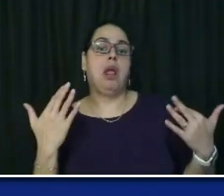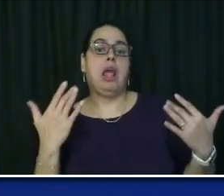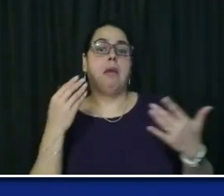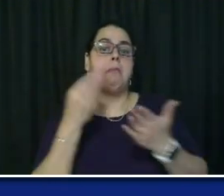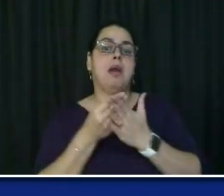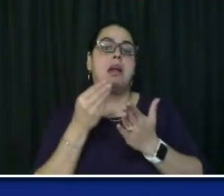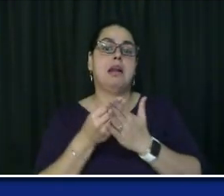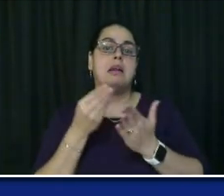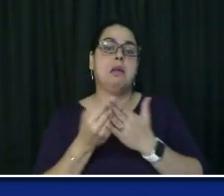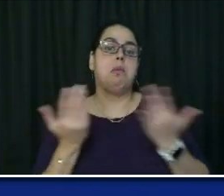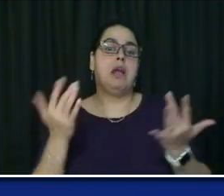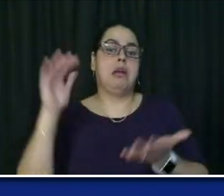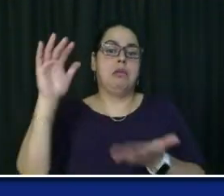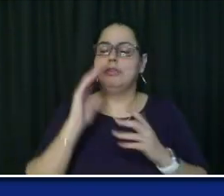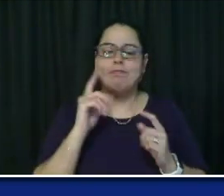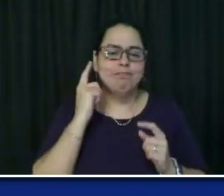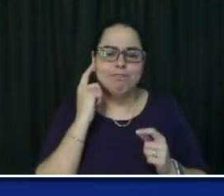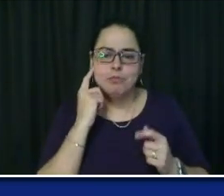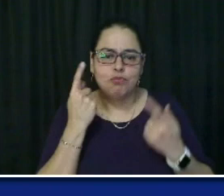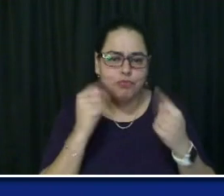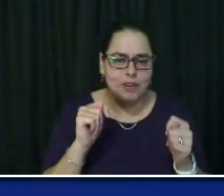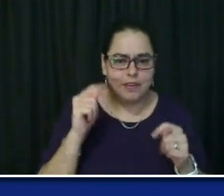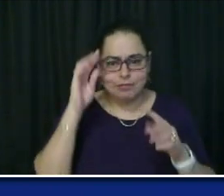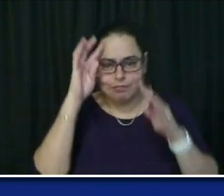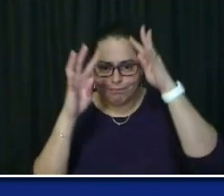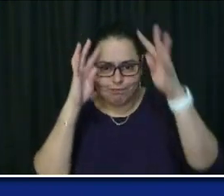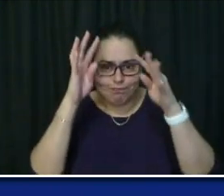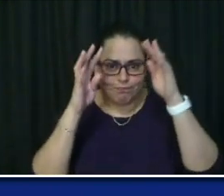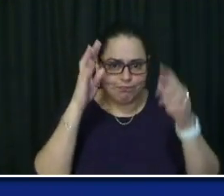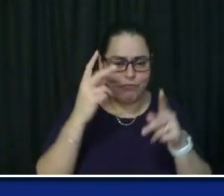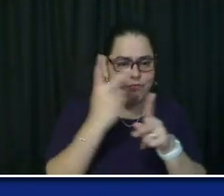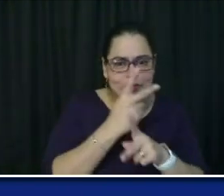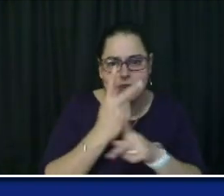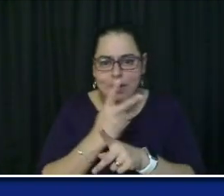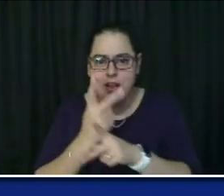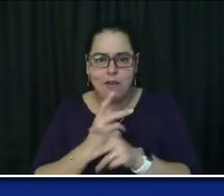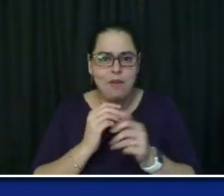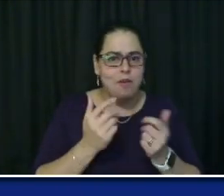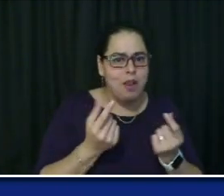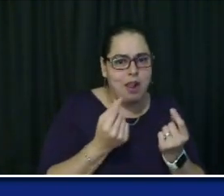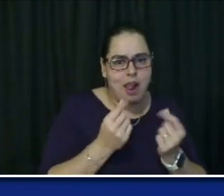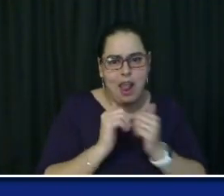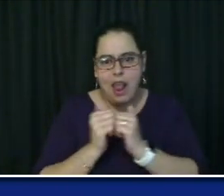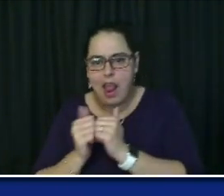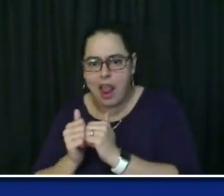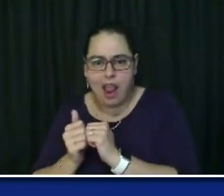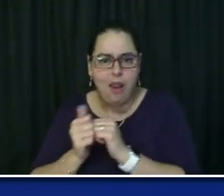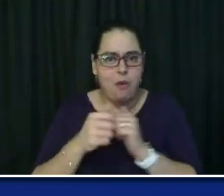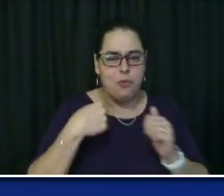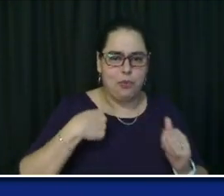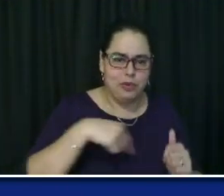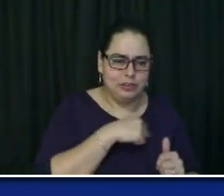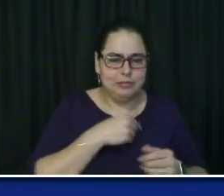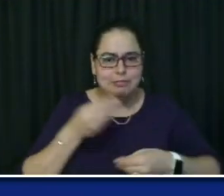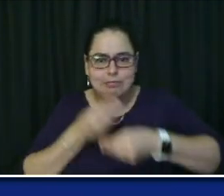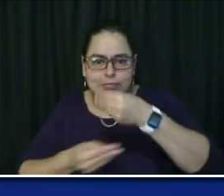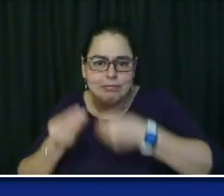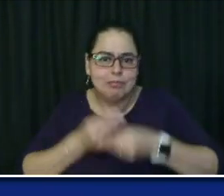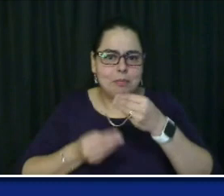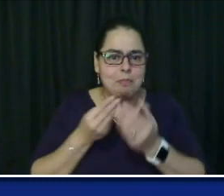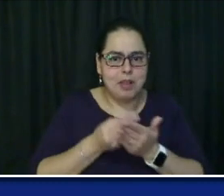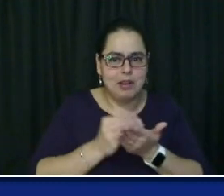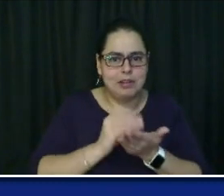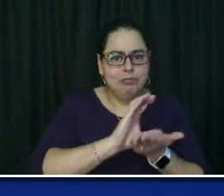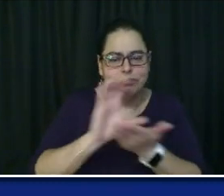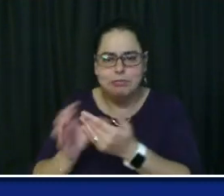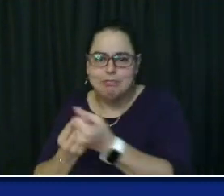and cooperative on our own initiative to do what we can. So in all of these different areas, food insecurity, joining housing and business, we're trying to respond